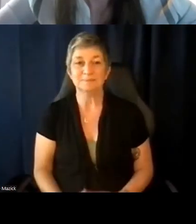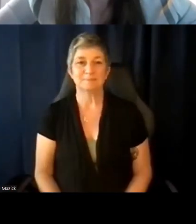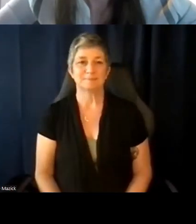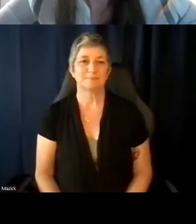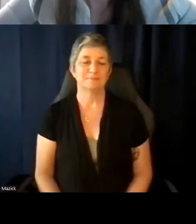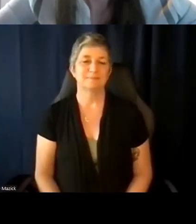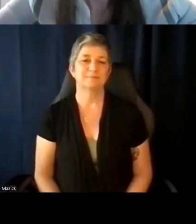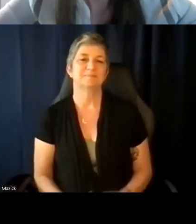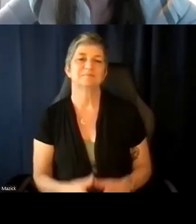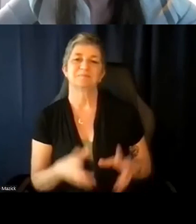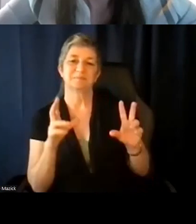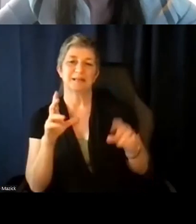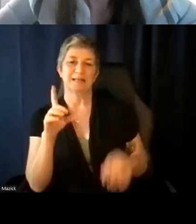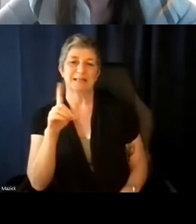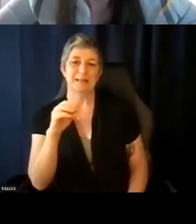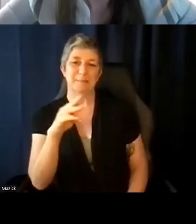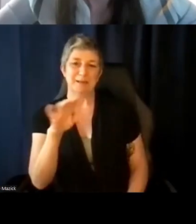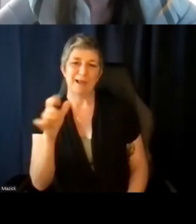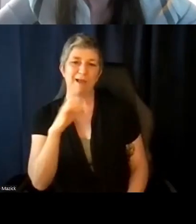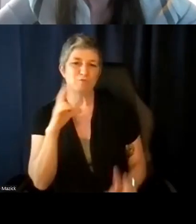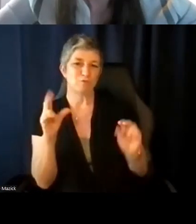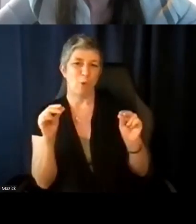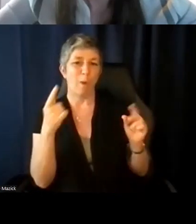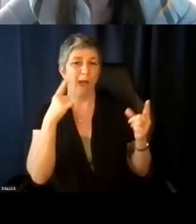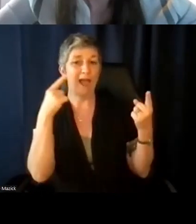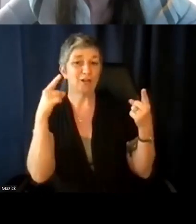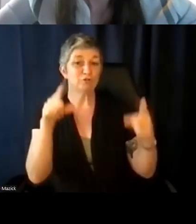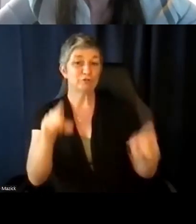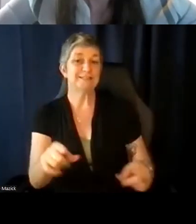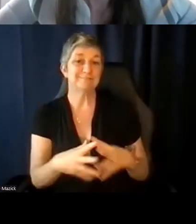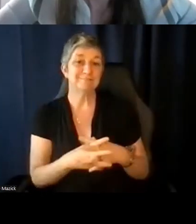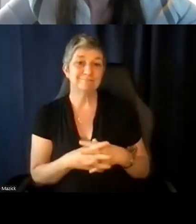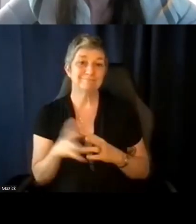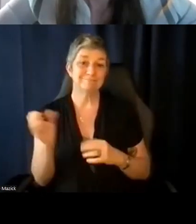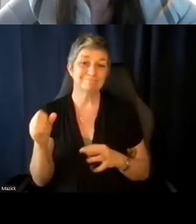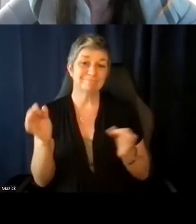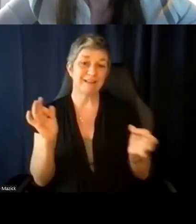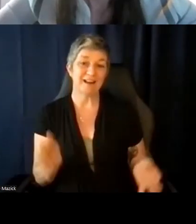No, I just would concur with those statements. Absolutely.